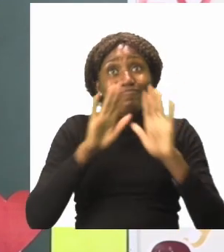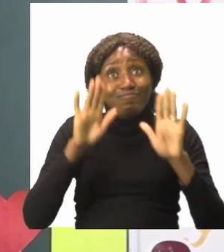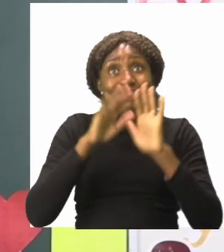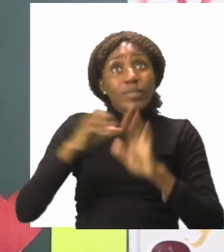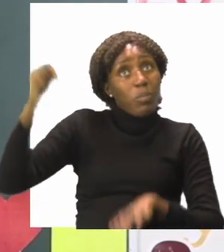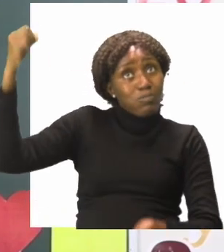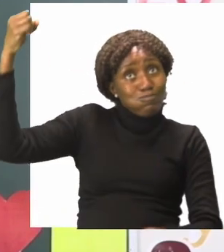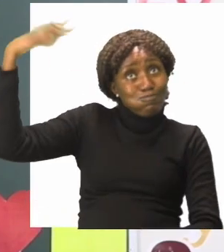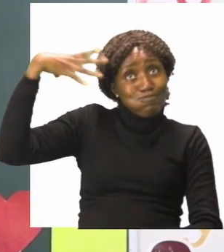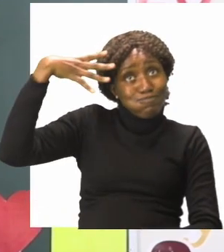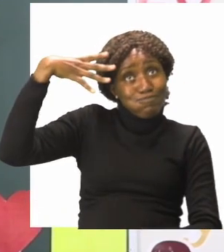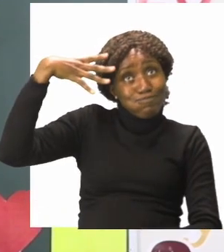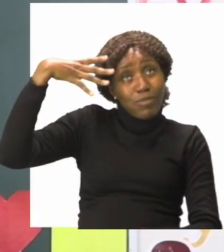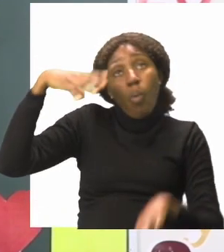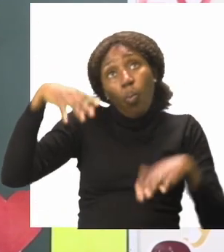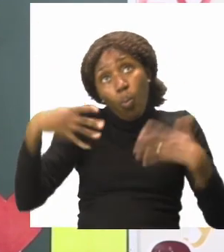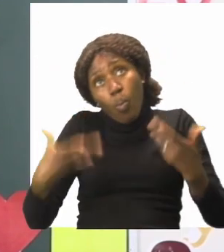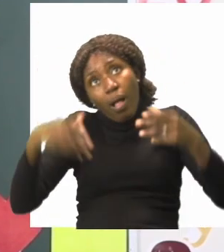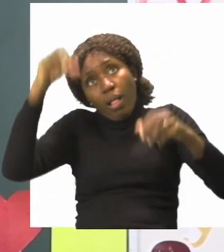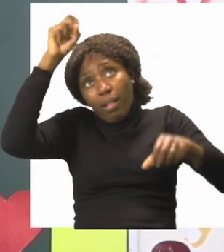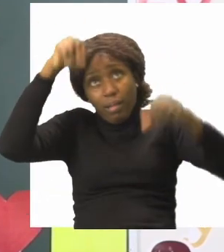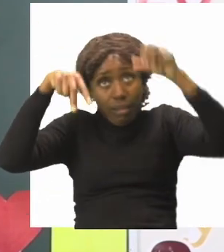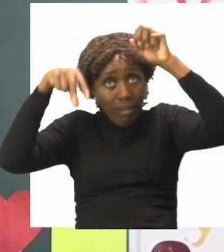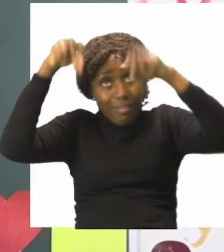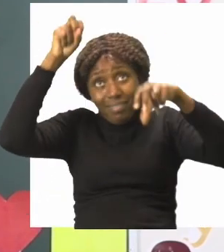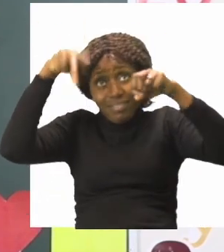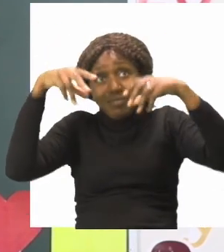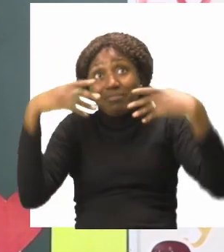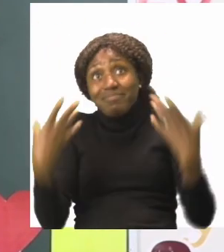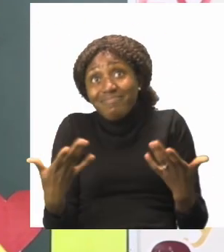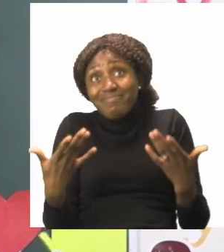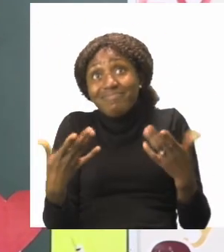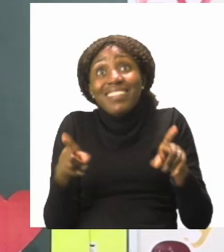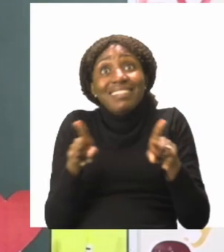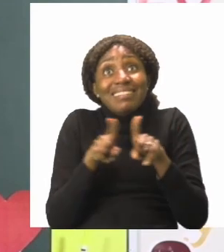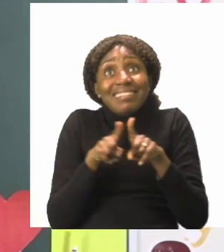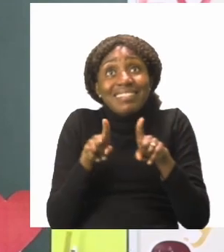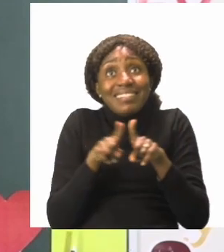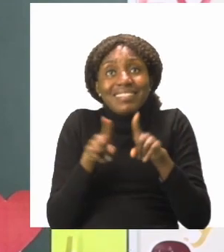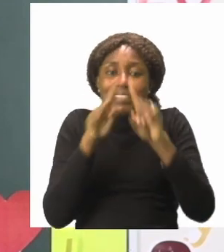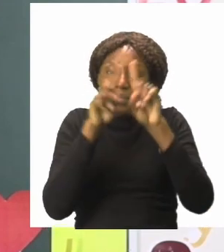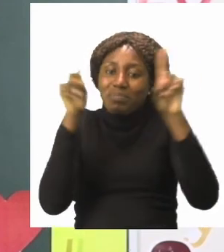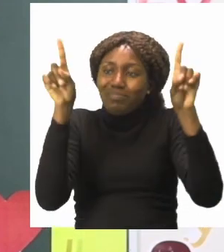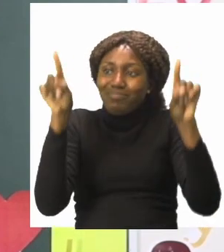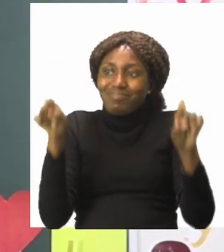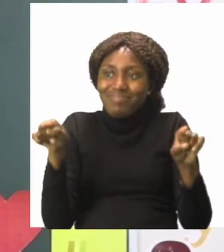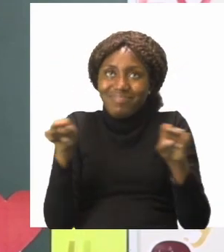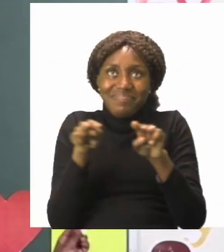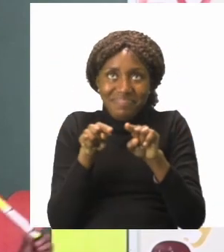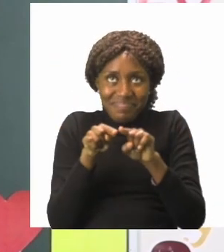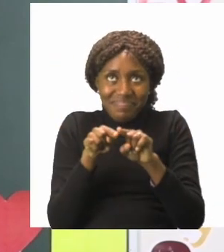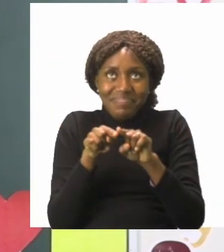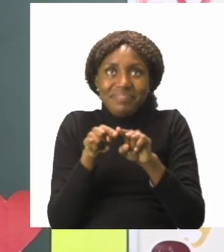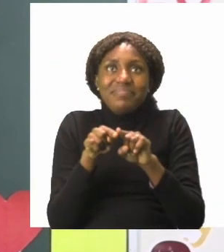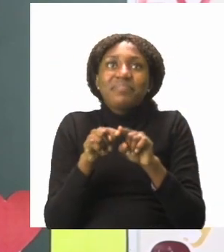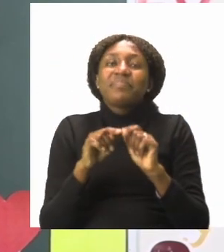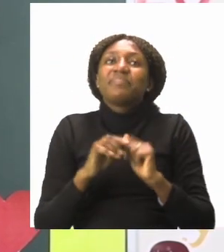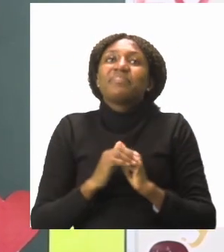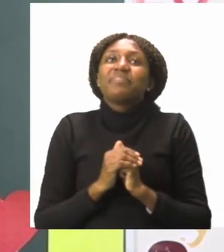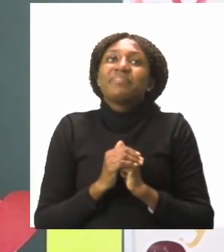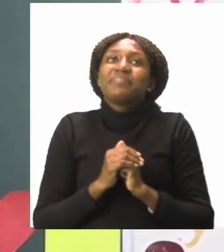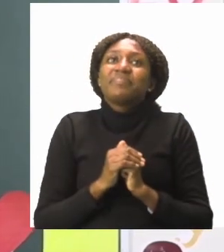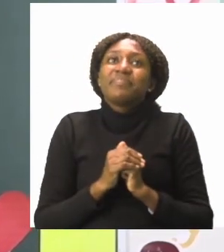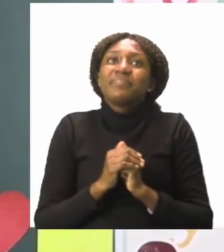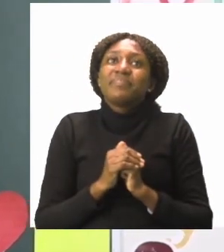the stars. This yellow is just like our square. And